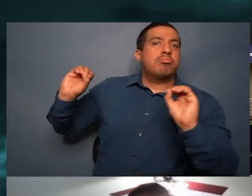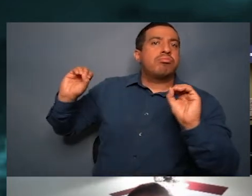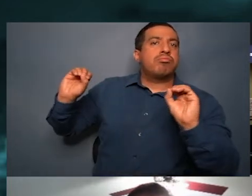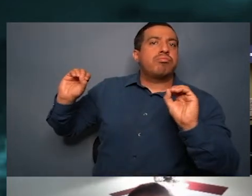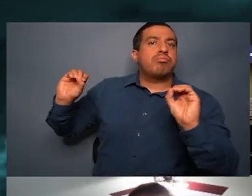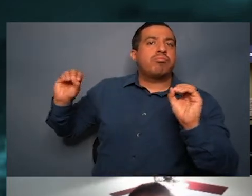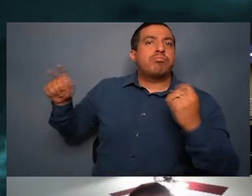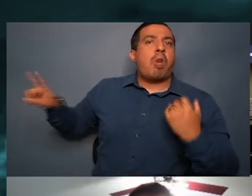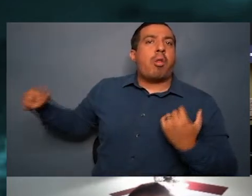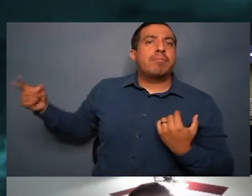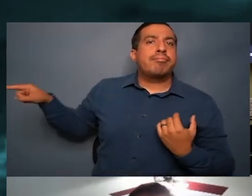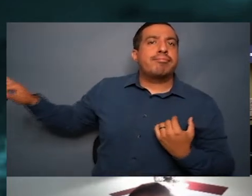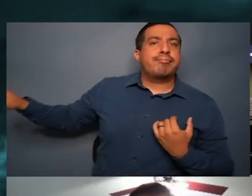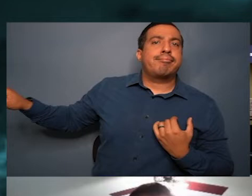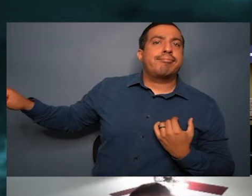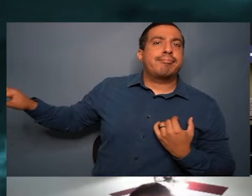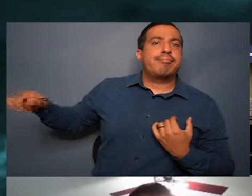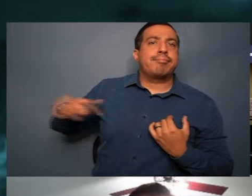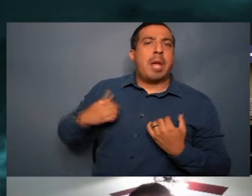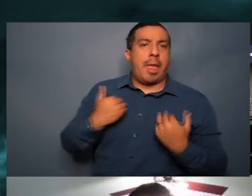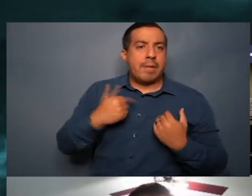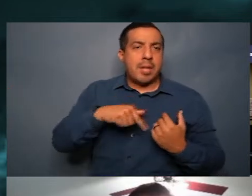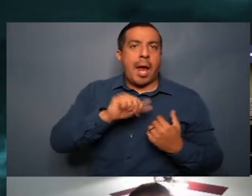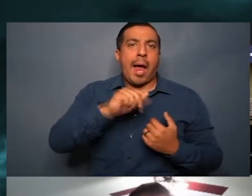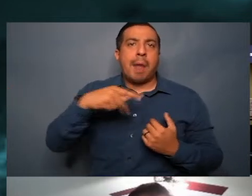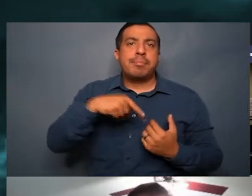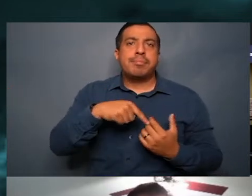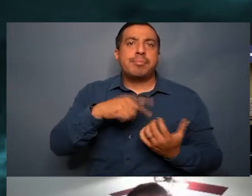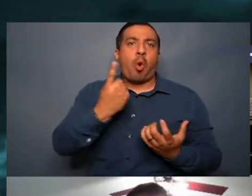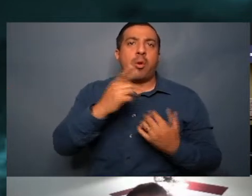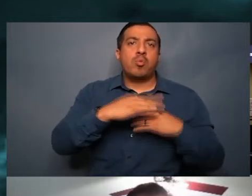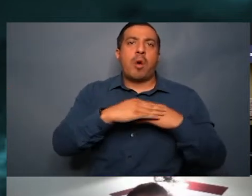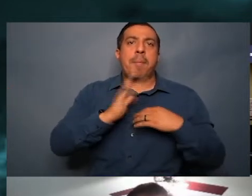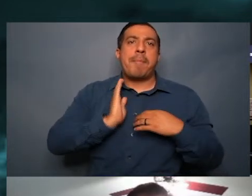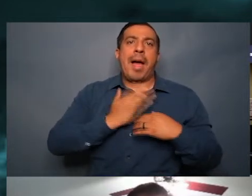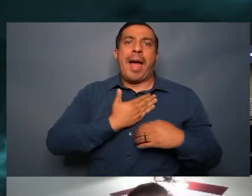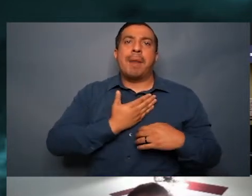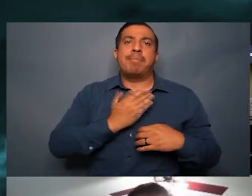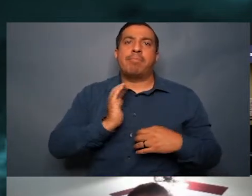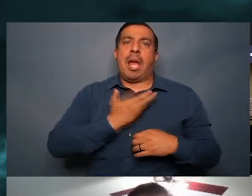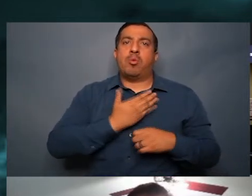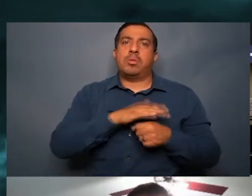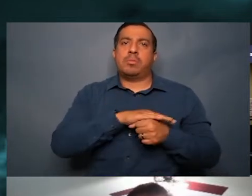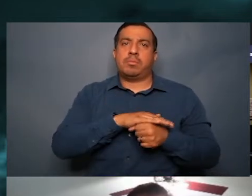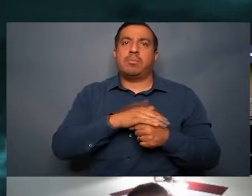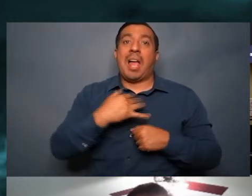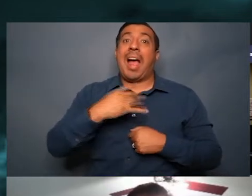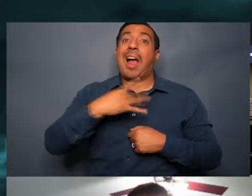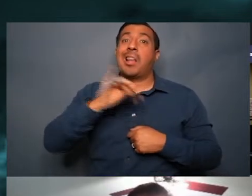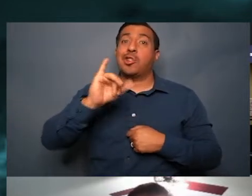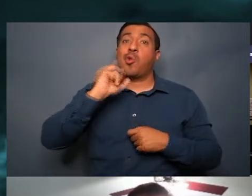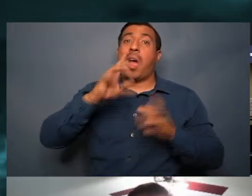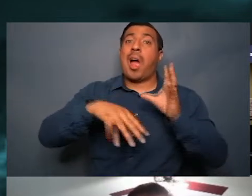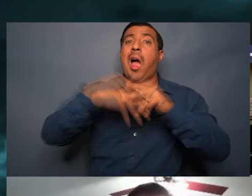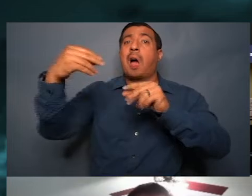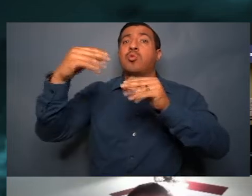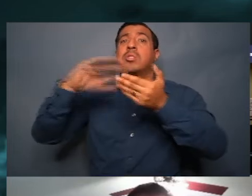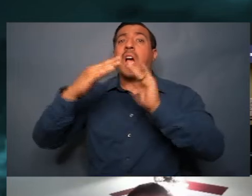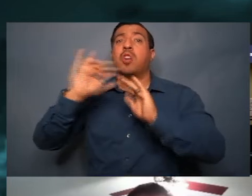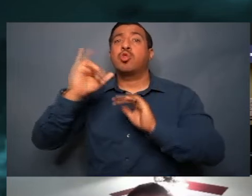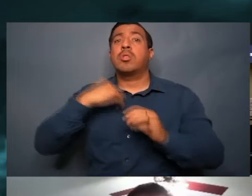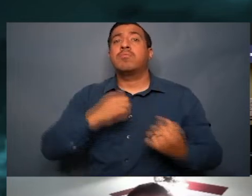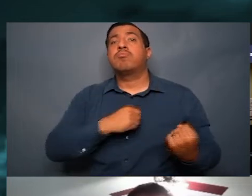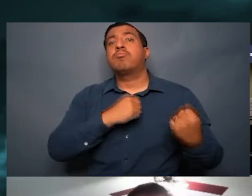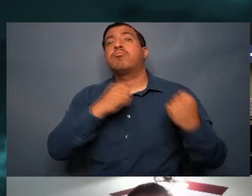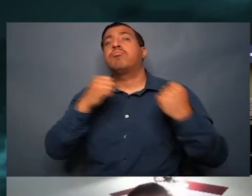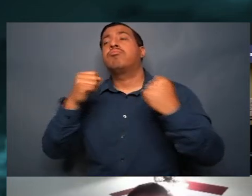very useful tool to have an app that does that very thing. And I always like when I get out of town, I'm someplace out of town, and all of